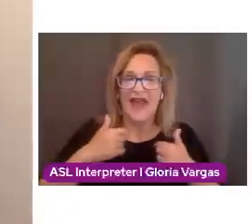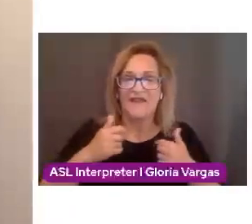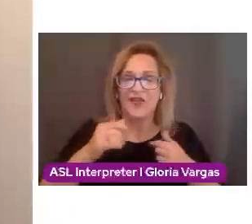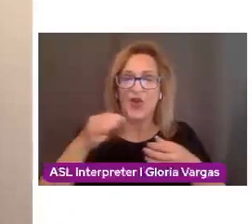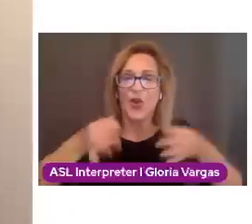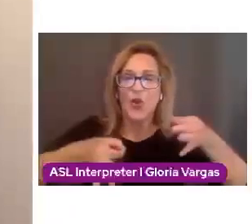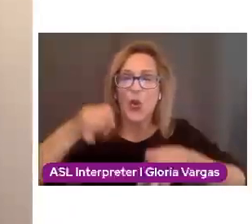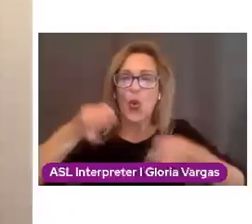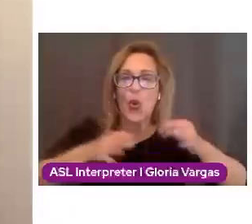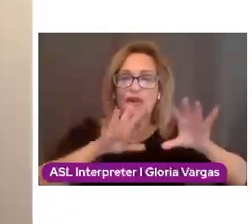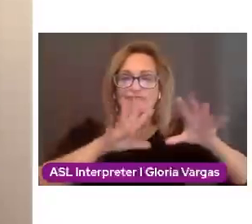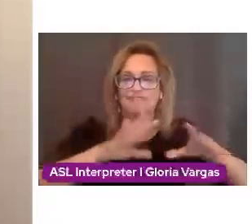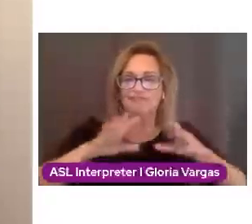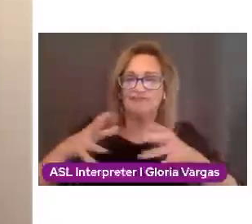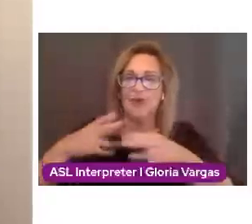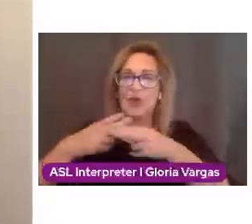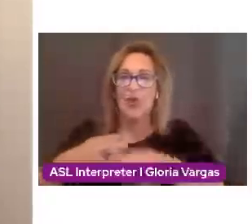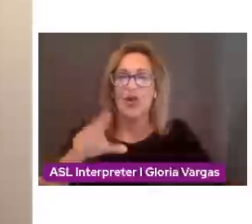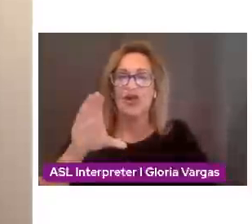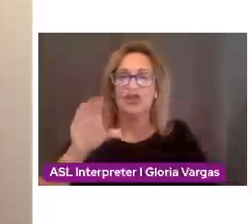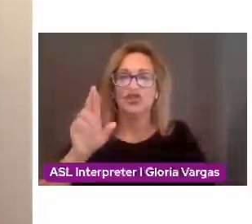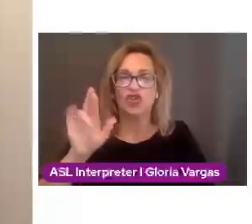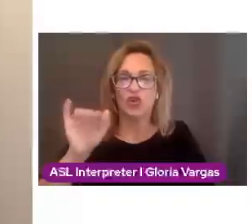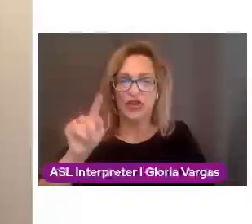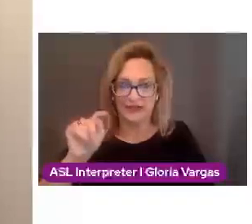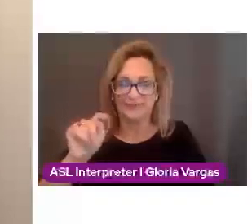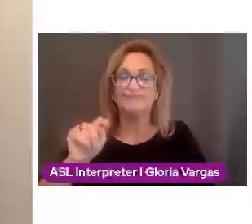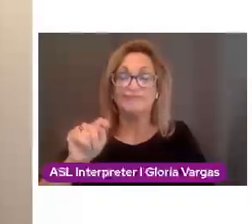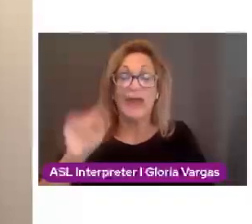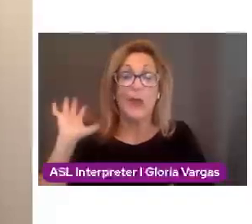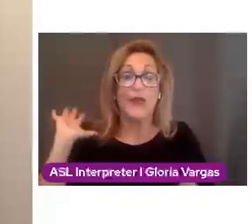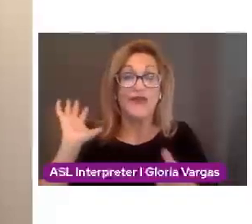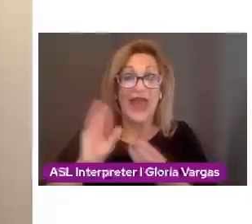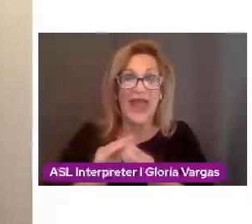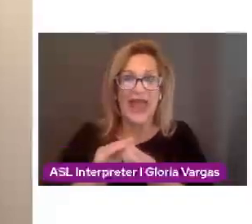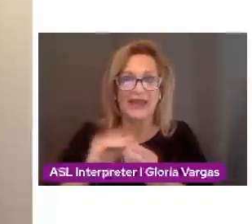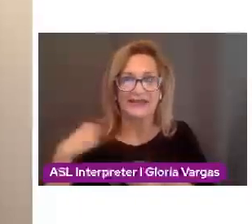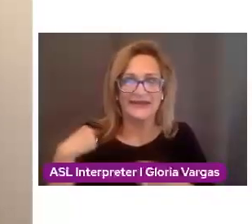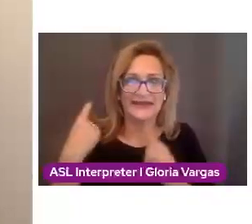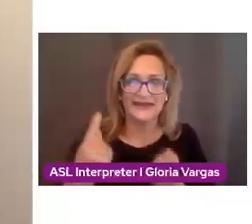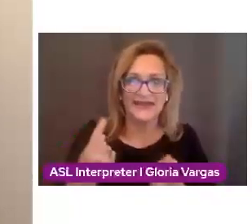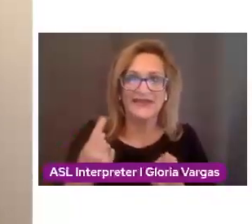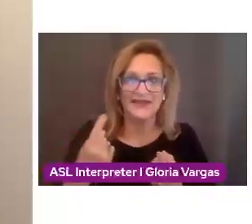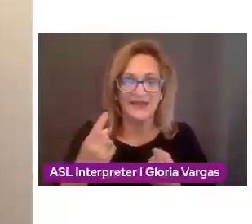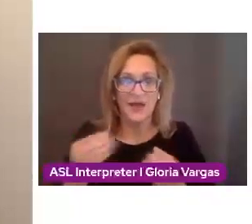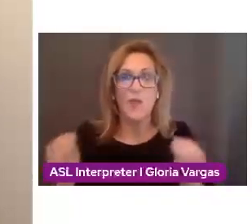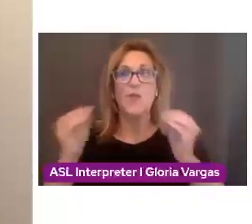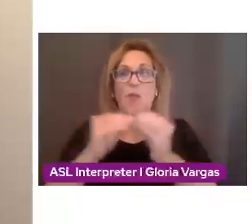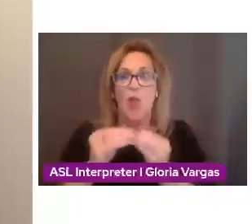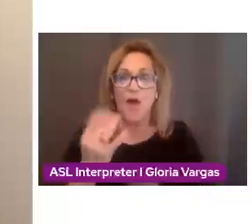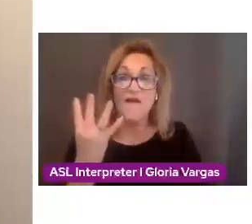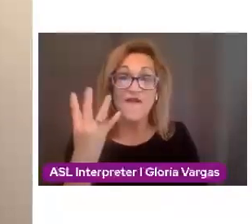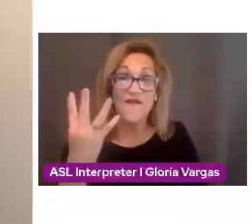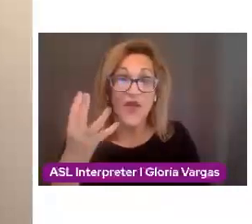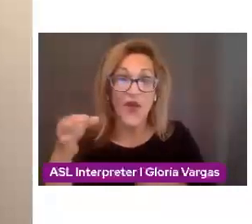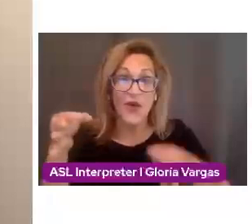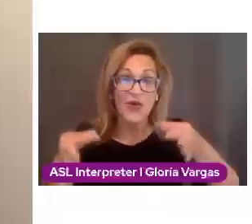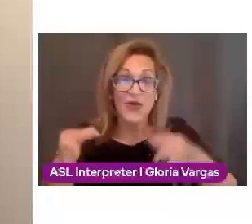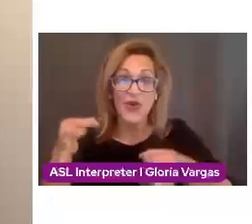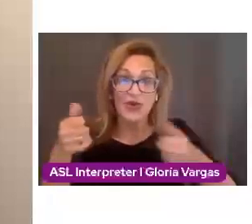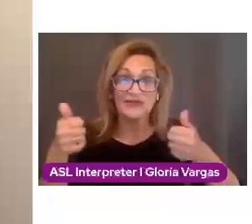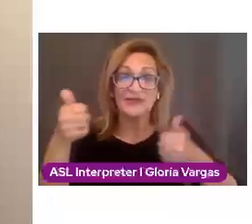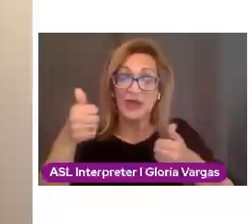added since then, in the over 100 years since then, we have added 4 more circuit courts. So we now